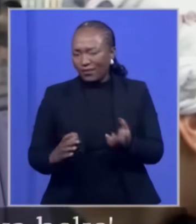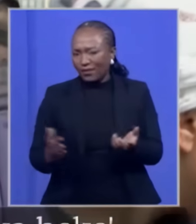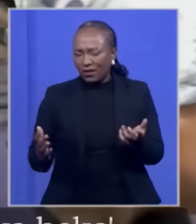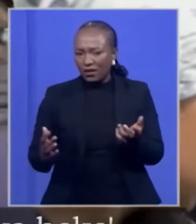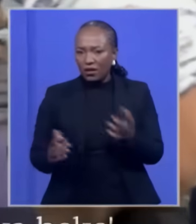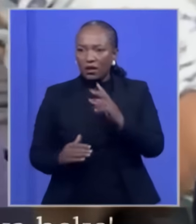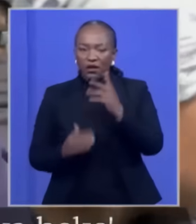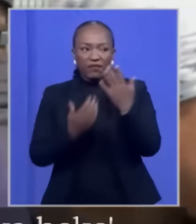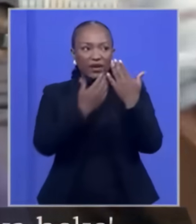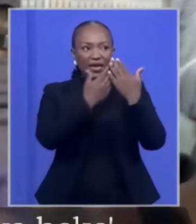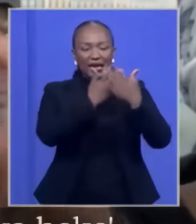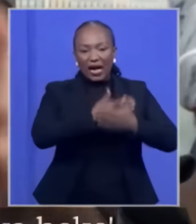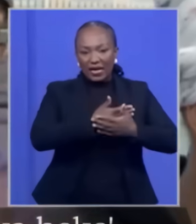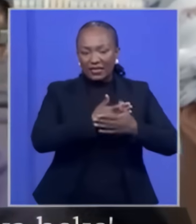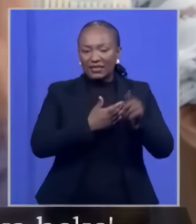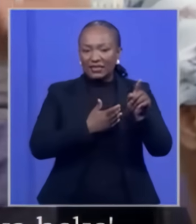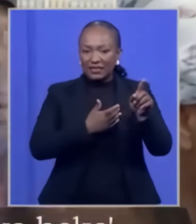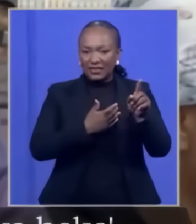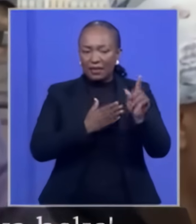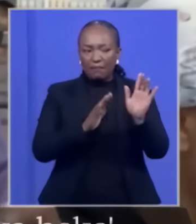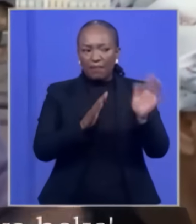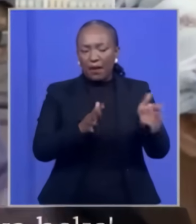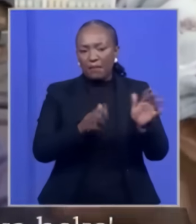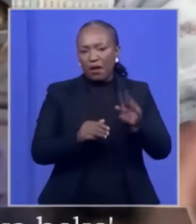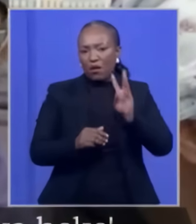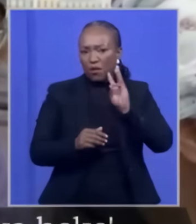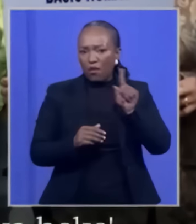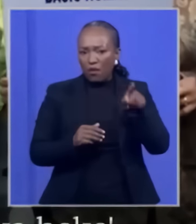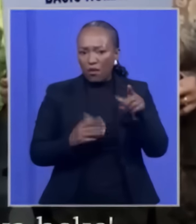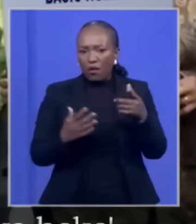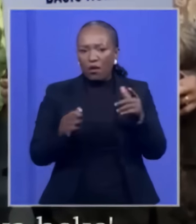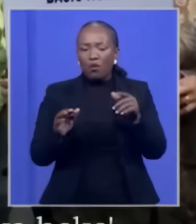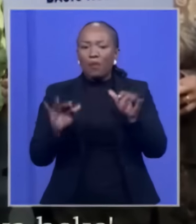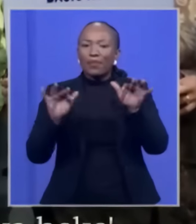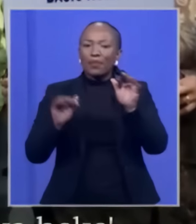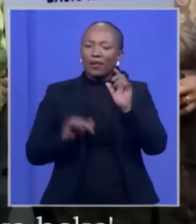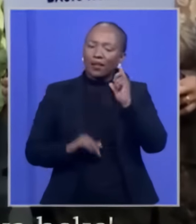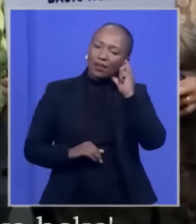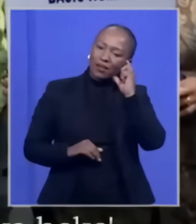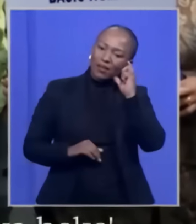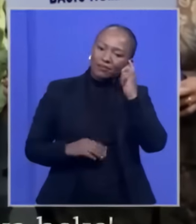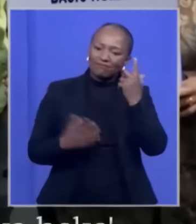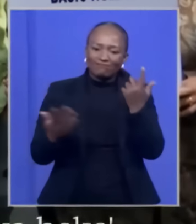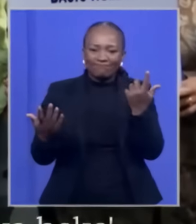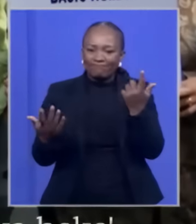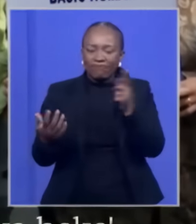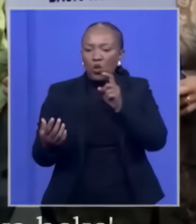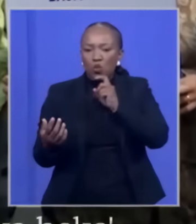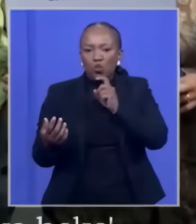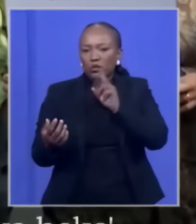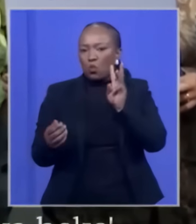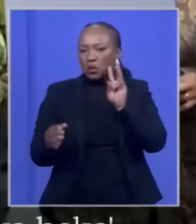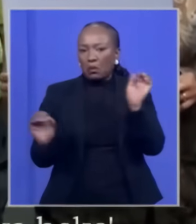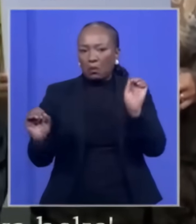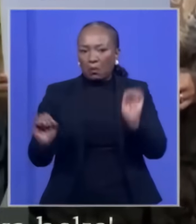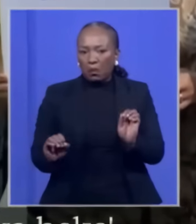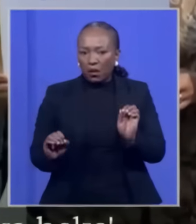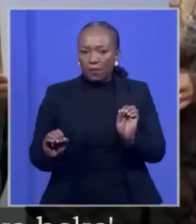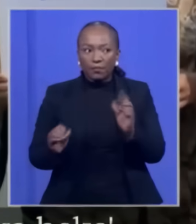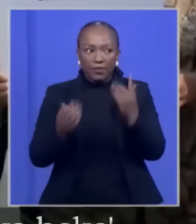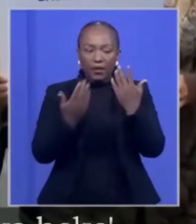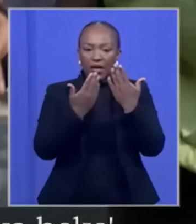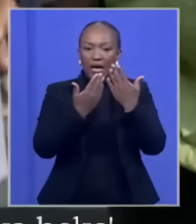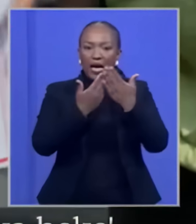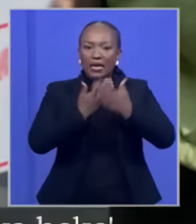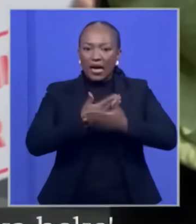during at night only, it might mean it's an issue of because people are asleep and then there is no usage of water. That is why at night